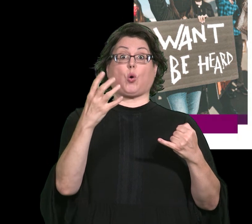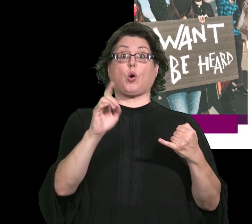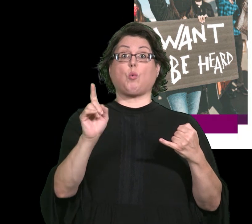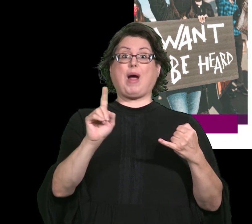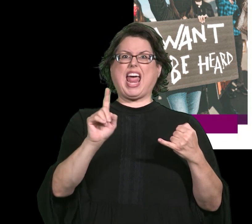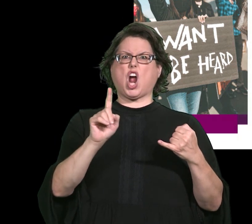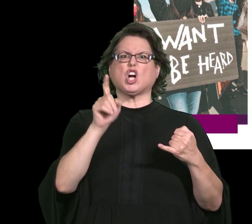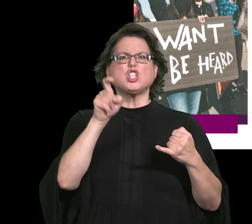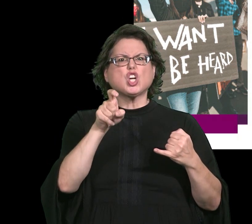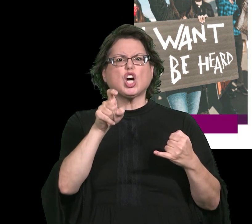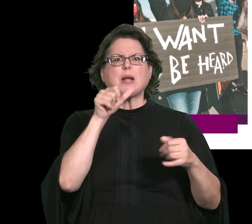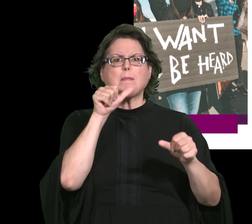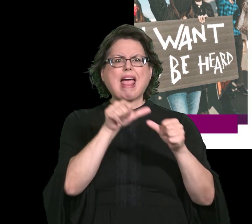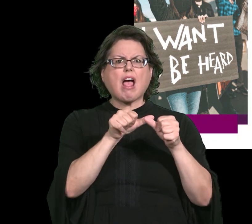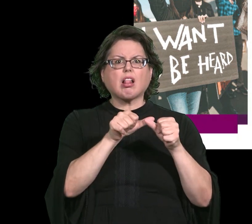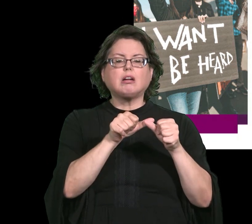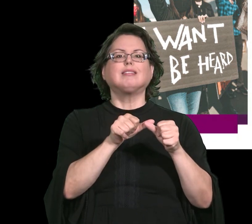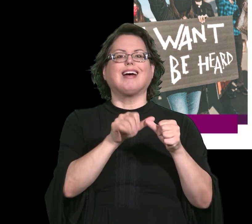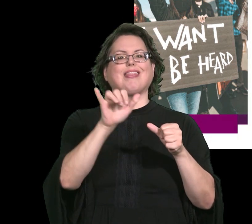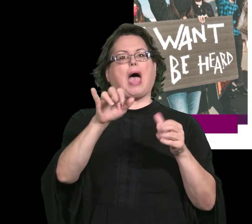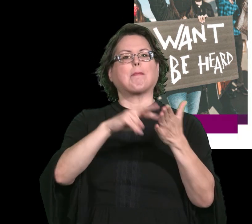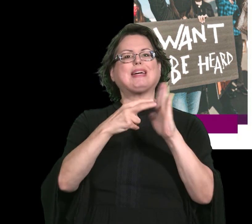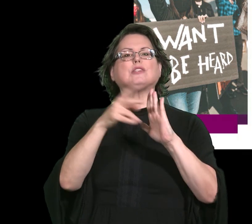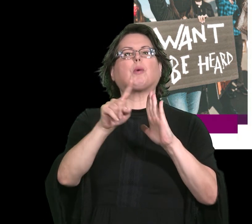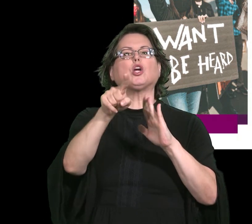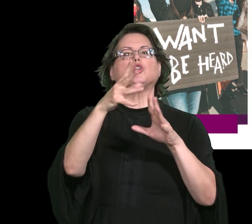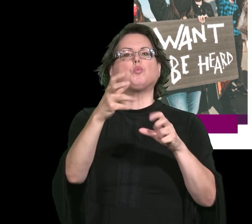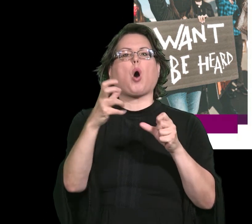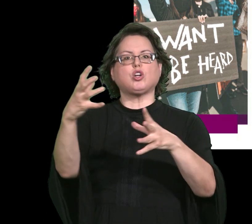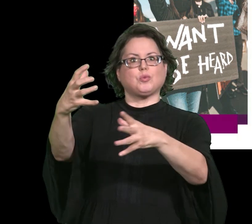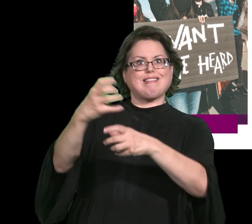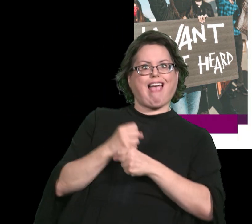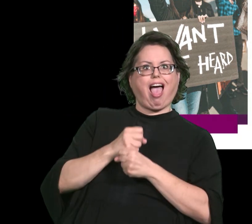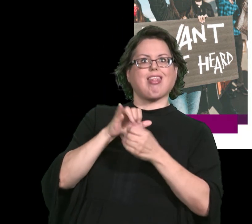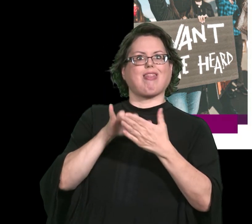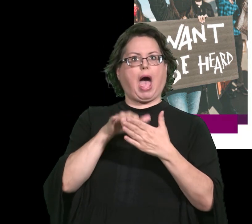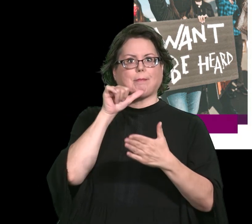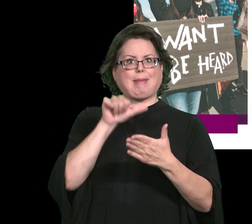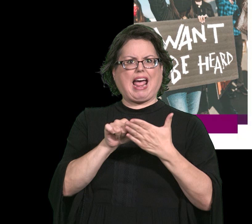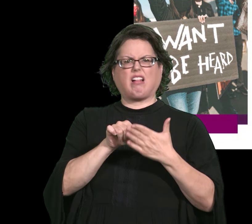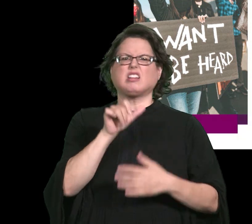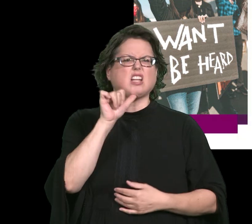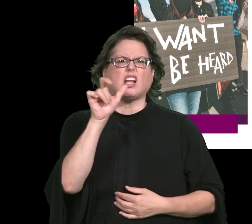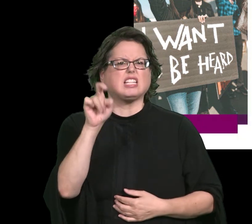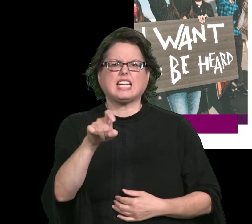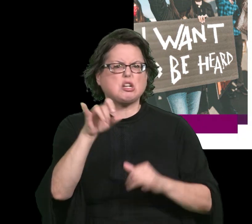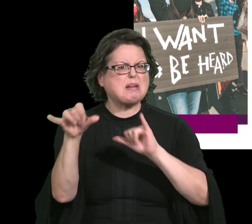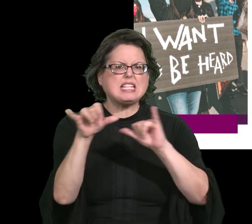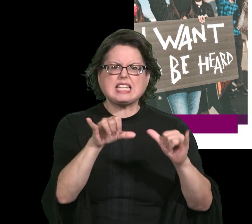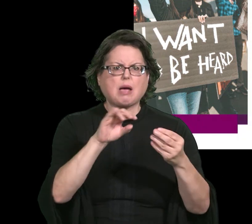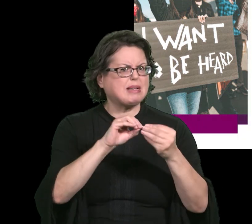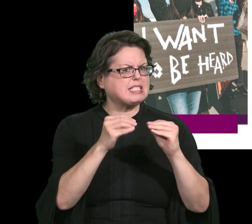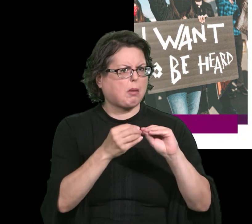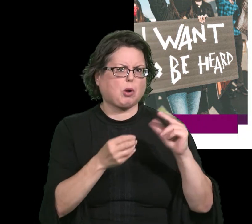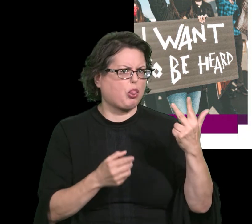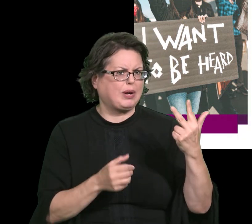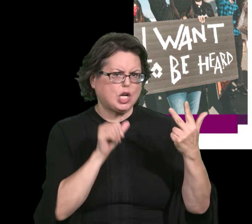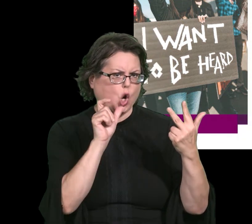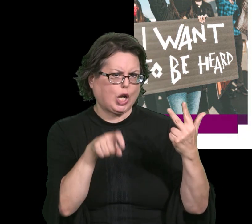the address where you received mail or where you want the mail-in ballot to be sent. This can be different from number 3.